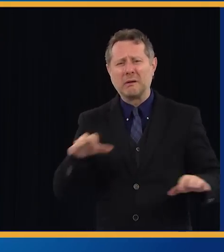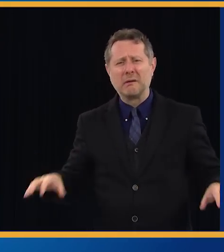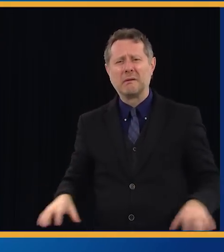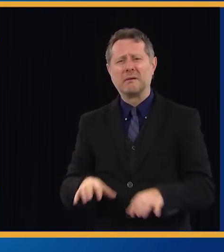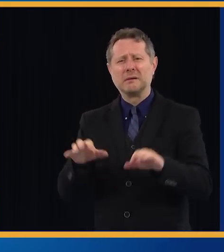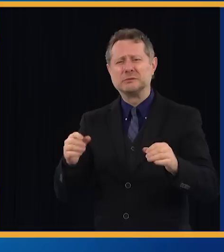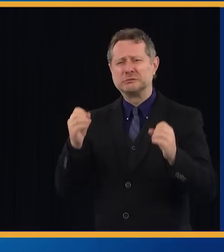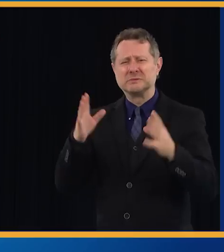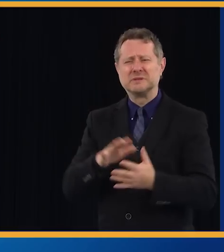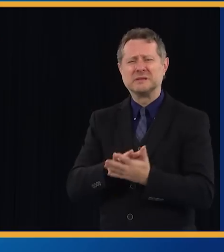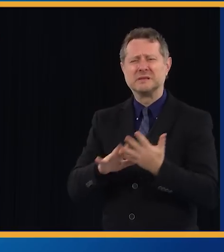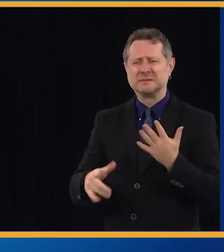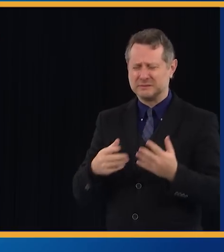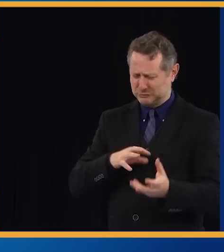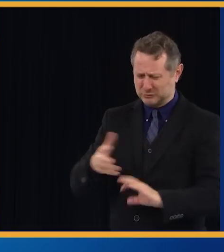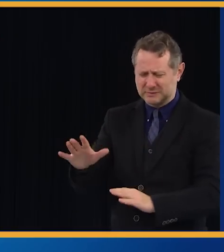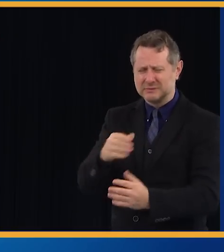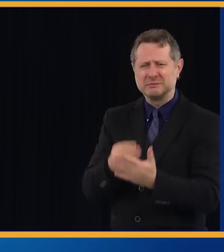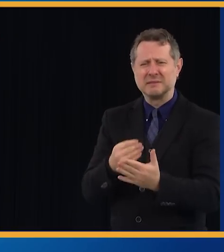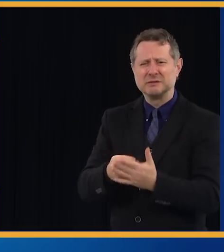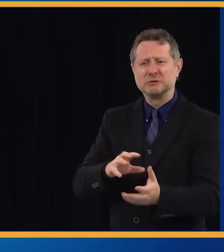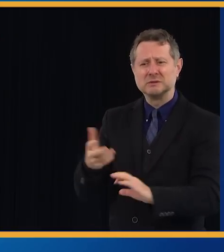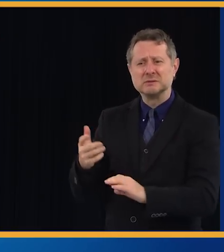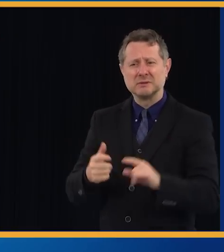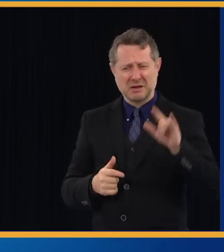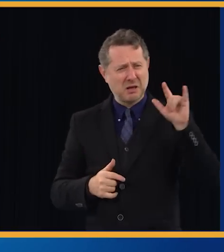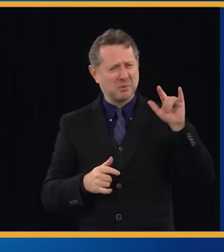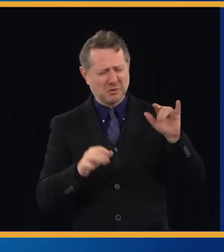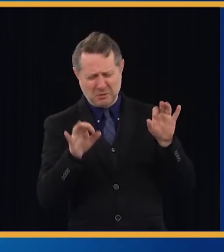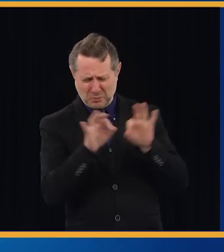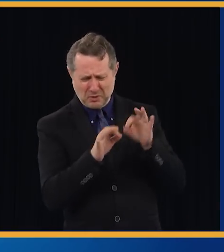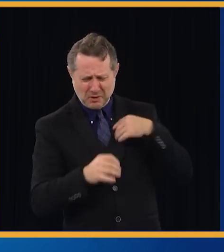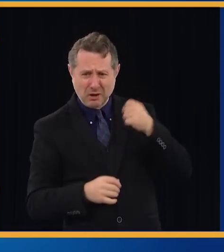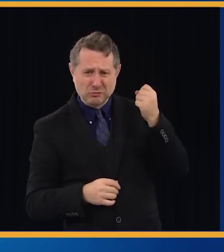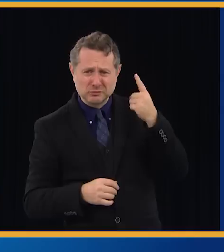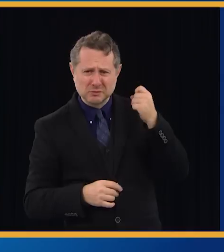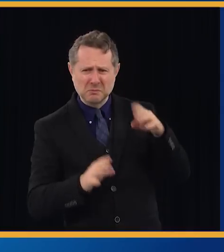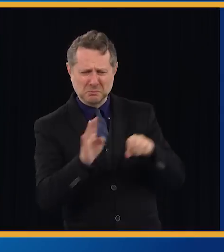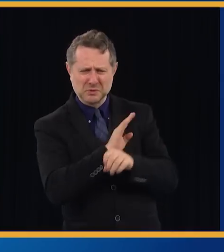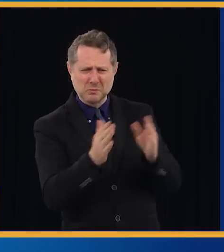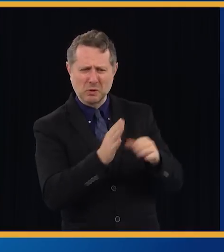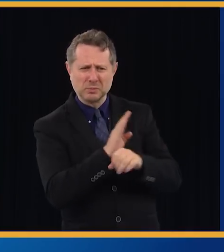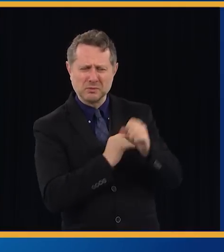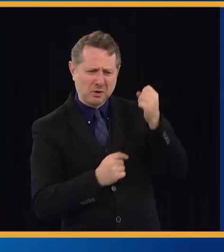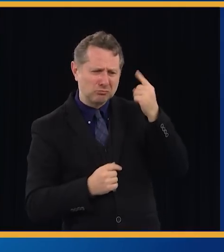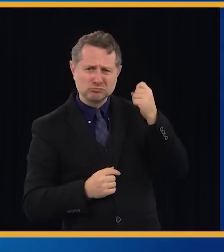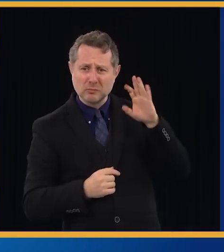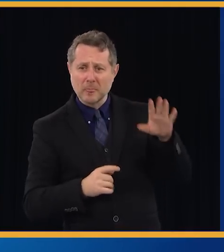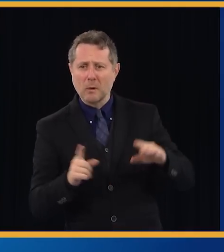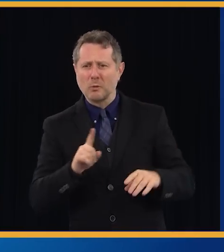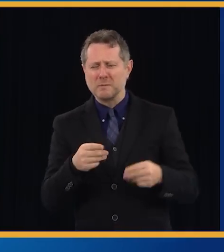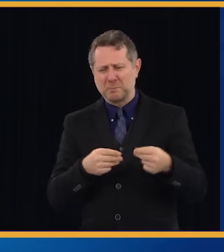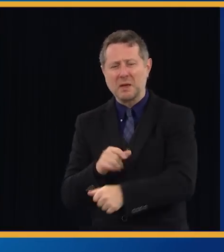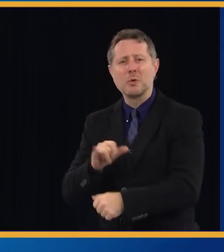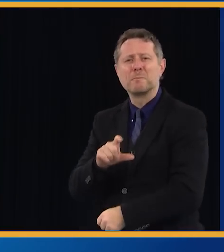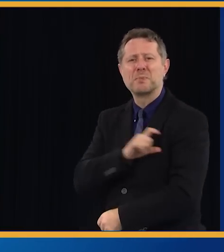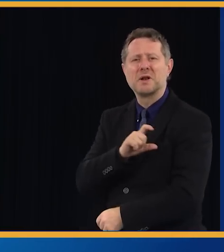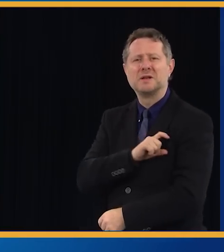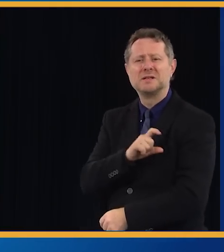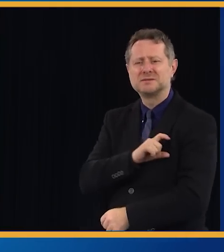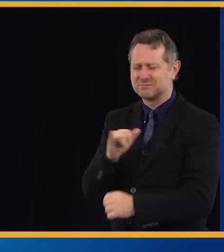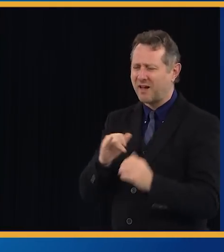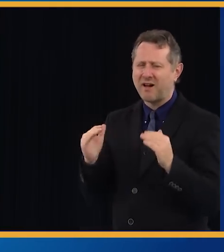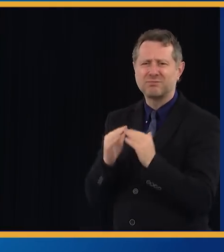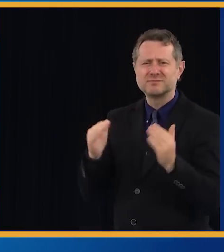crisis? Yes, airlines are important. Yes, small business is important. So are police and fire and healthcare workers, who are